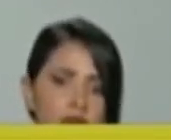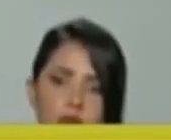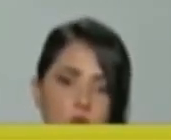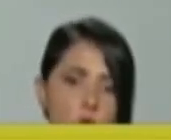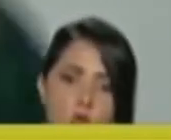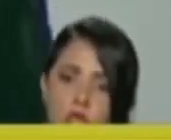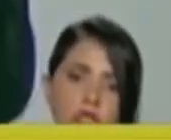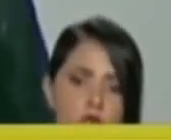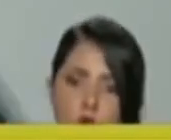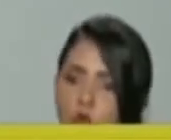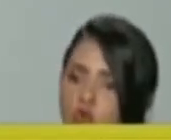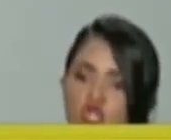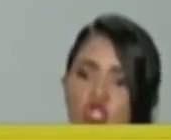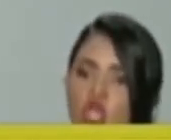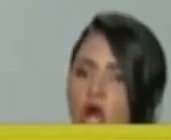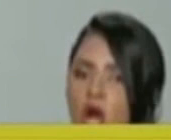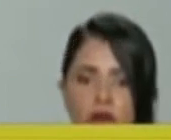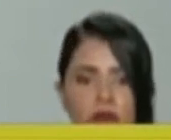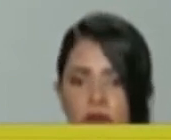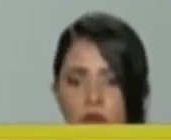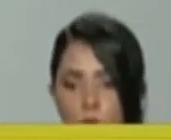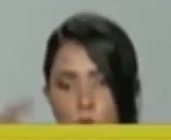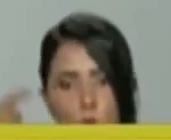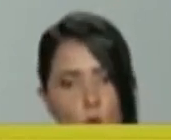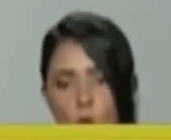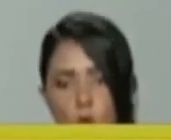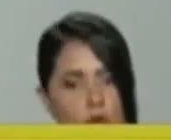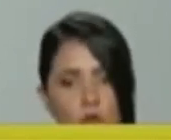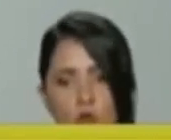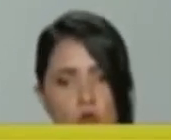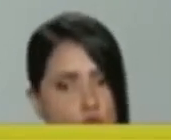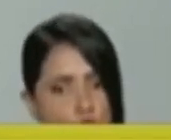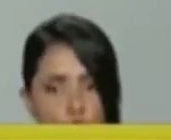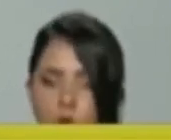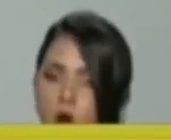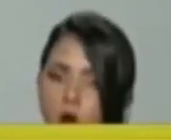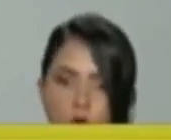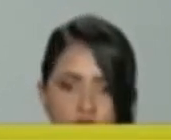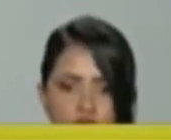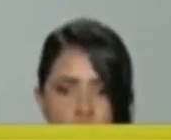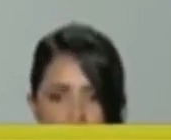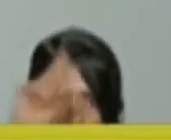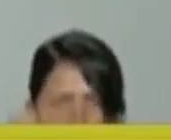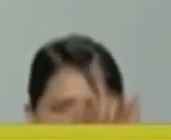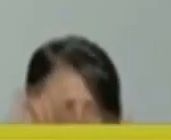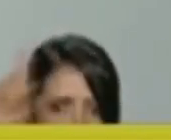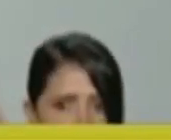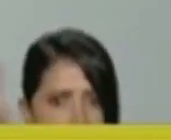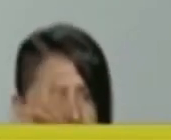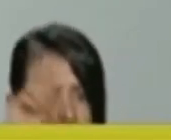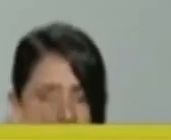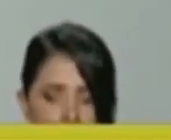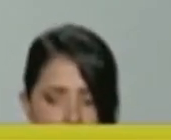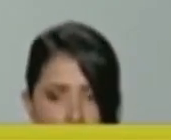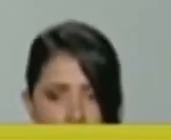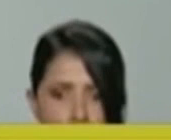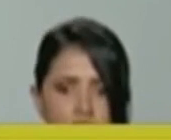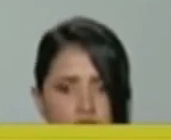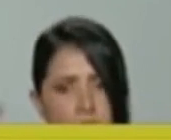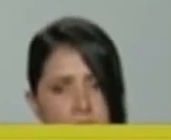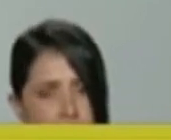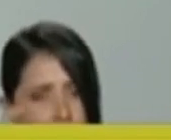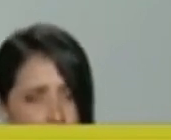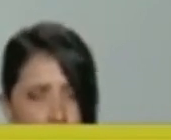essence, and it was a demon. So everyone was against him, and it happened like that, and it happened like that as well to